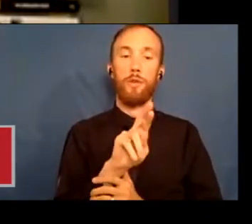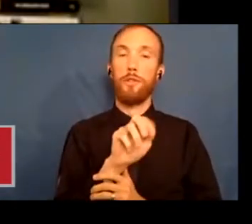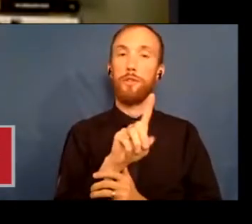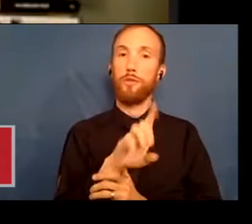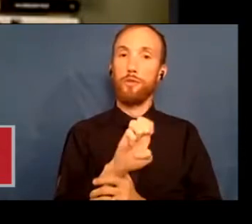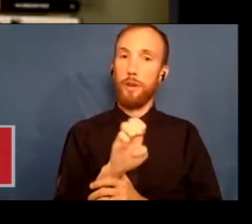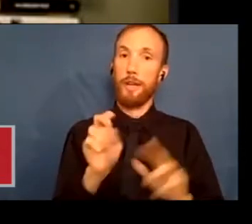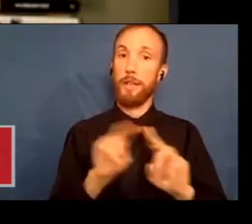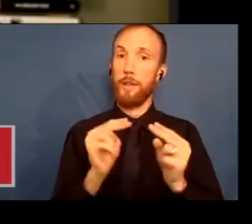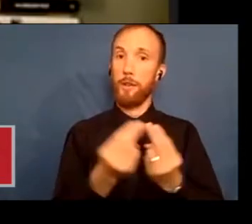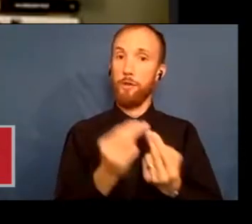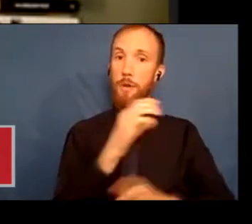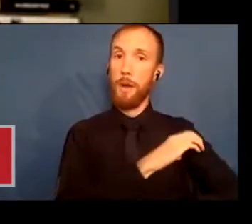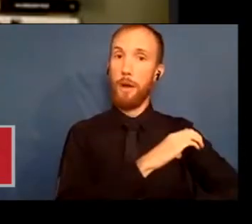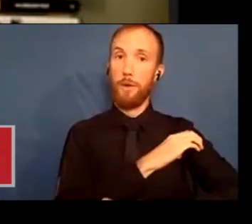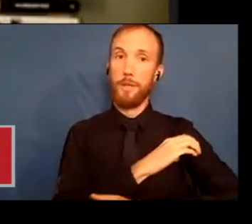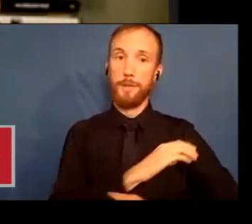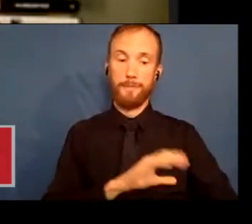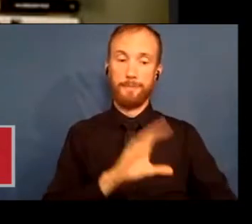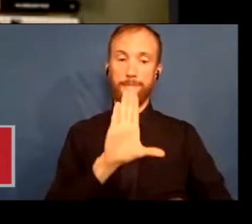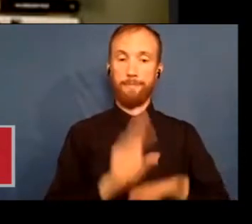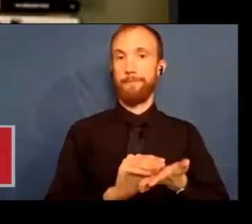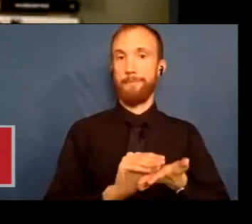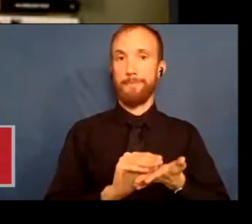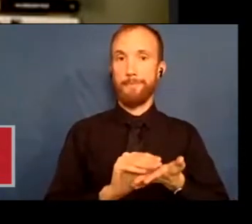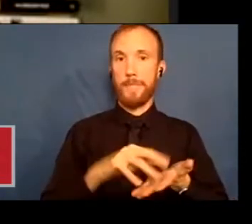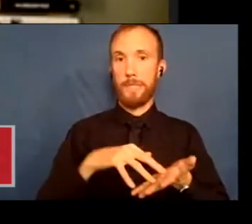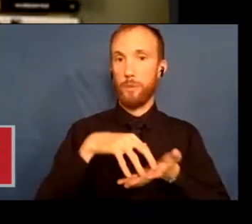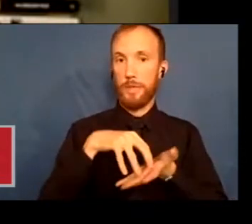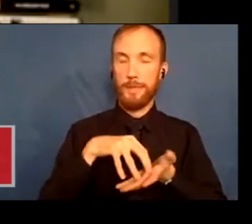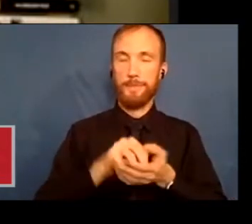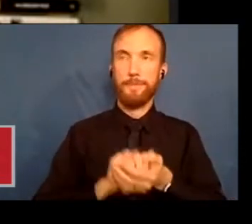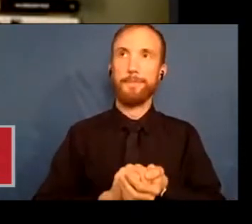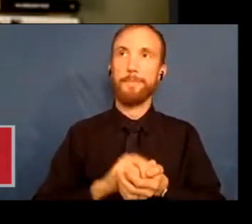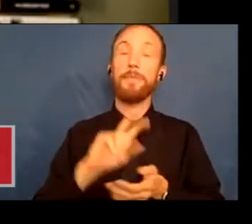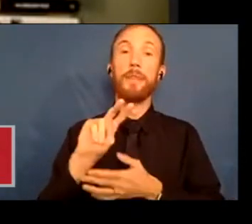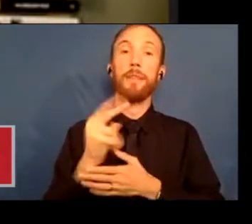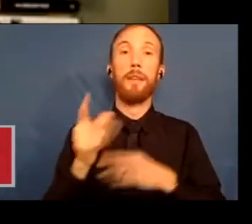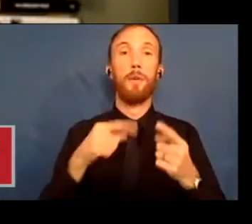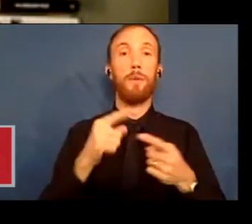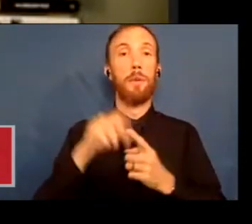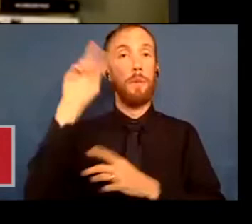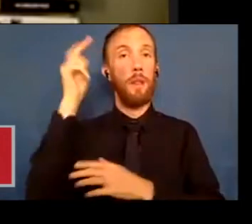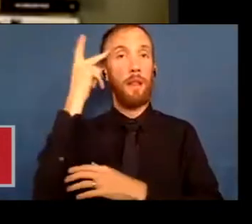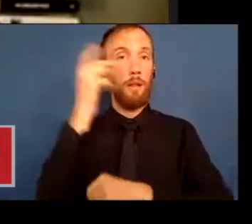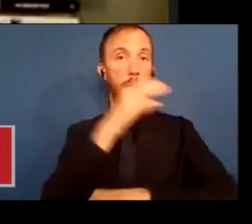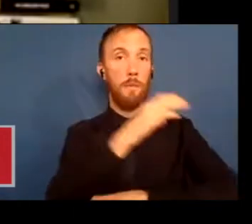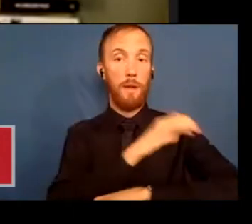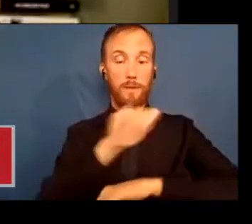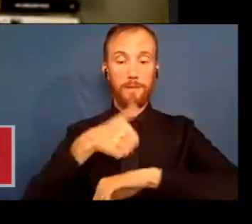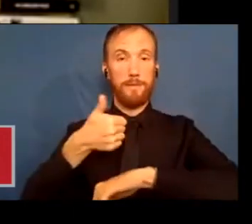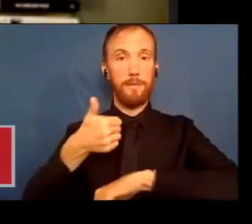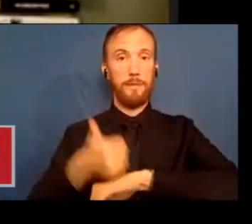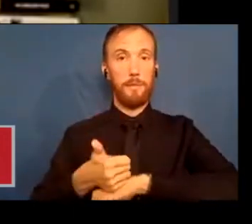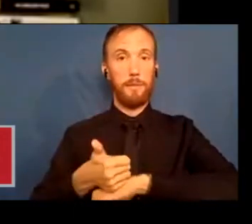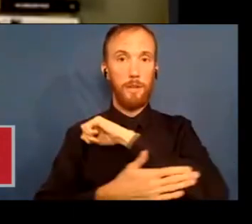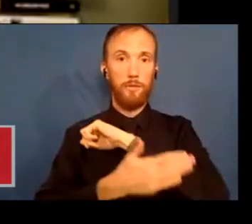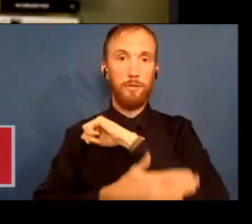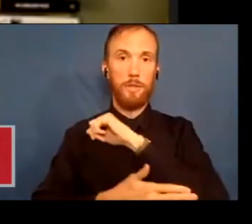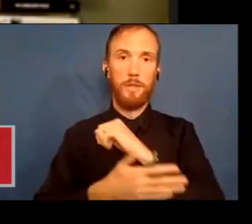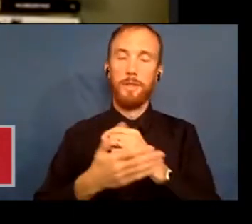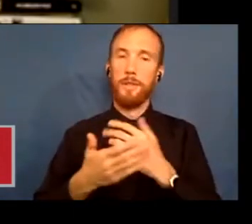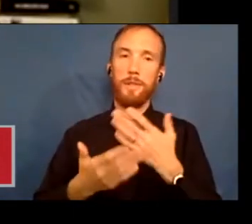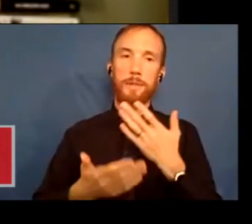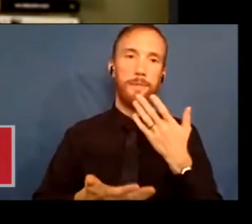Second, when political power was built in a country, you know, let's say in Burkina Faso or